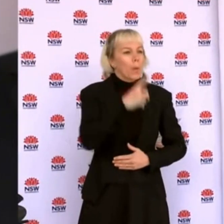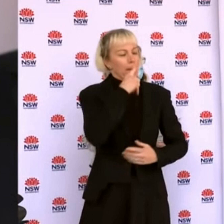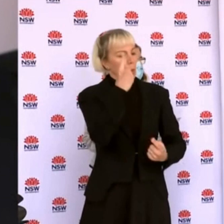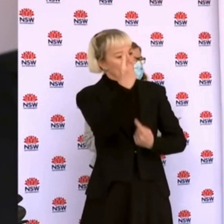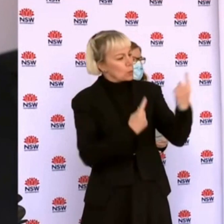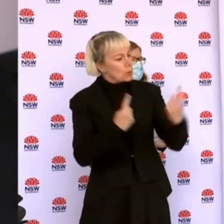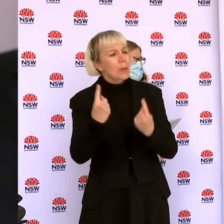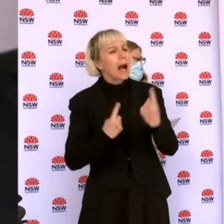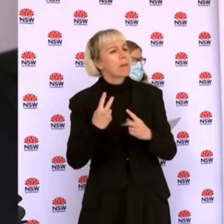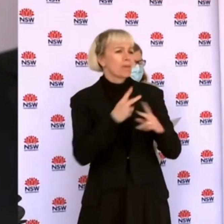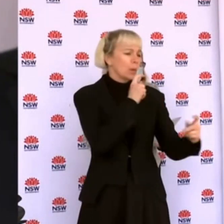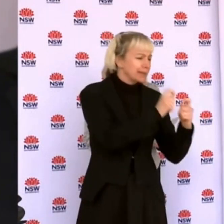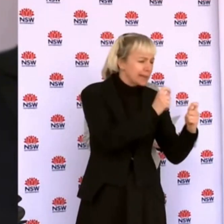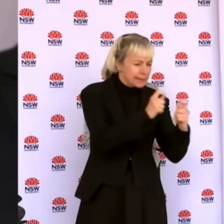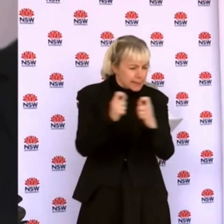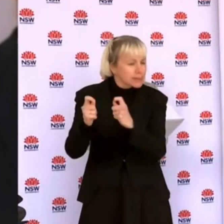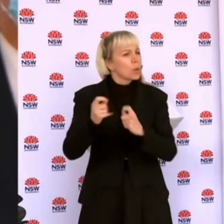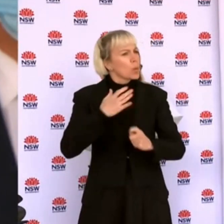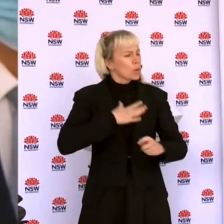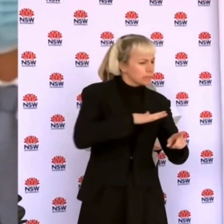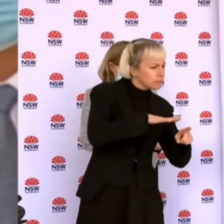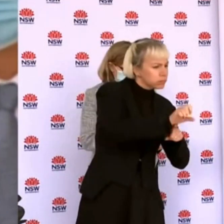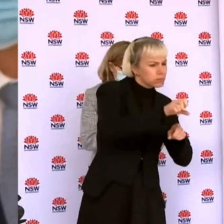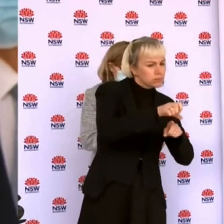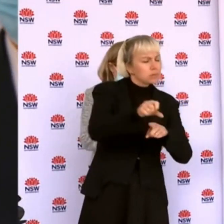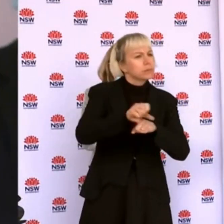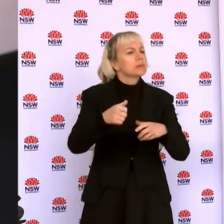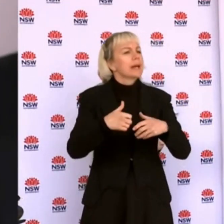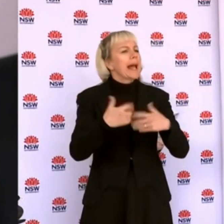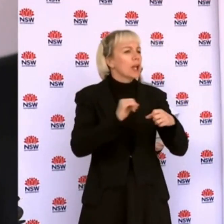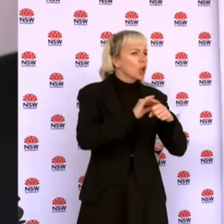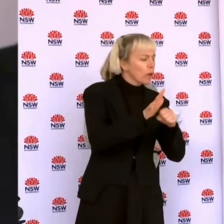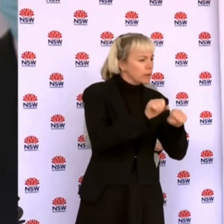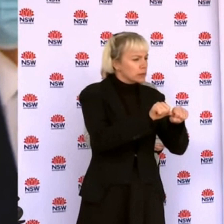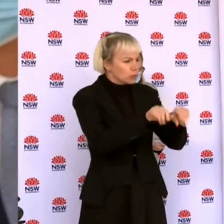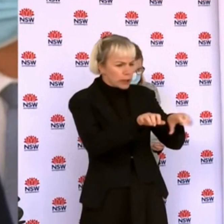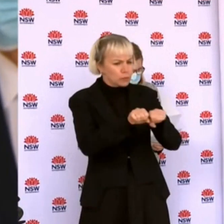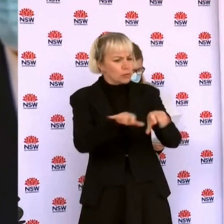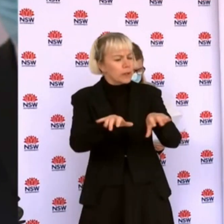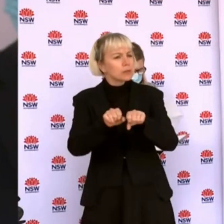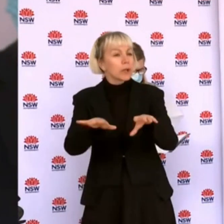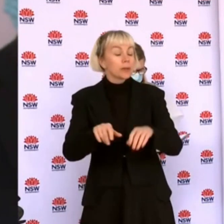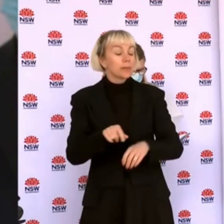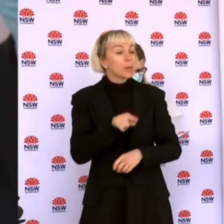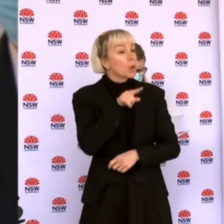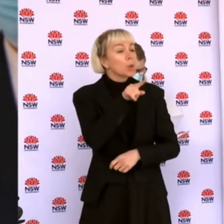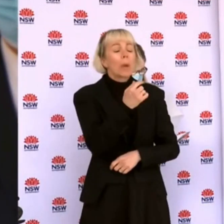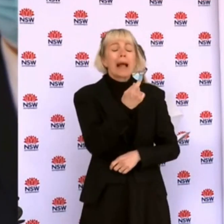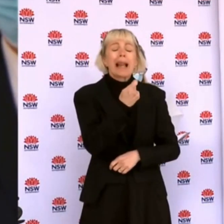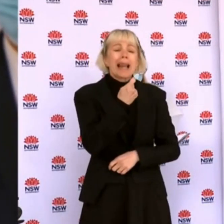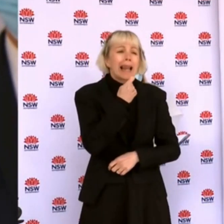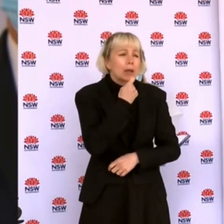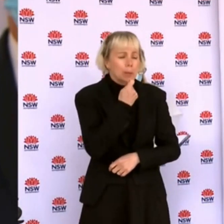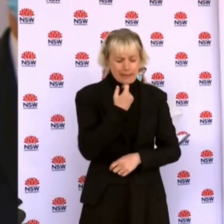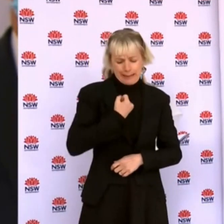of confidence that we're not missing any undetected chains of community transmission. So please know, if you have the mildest of